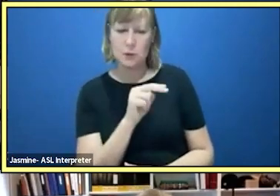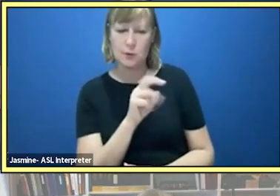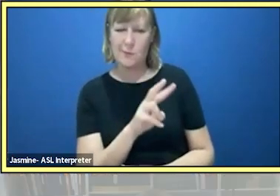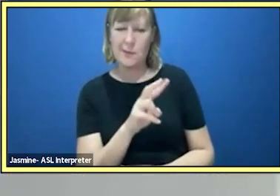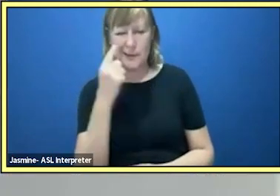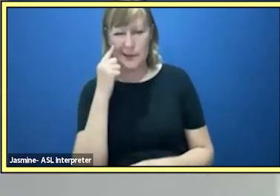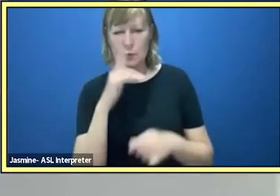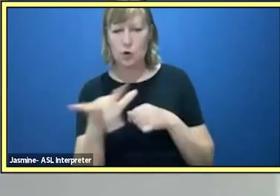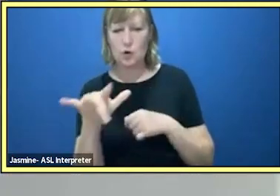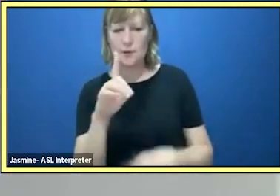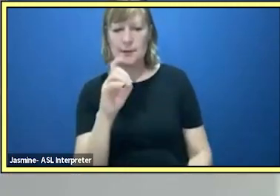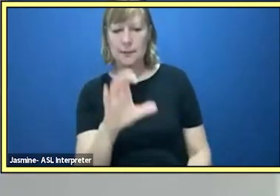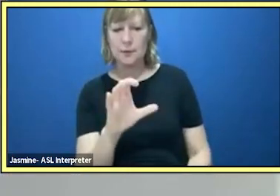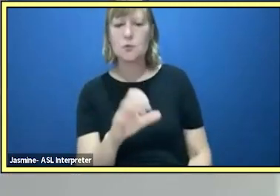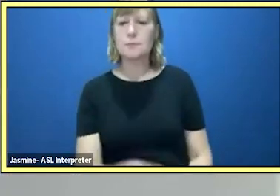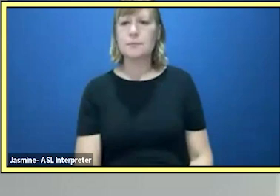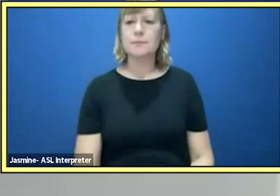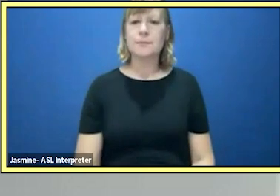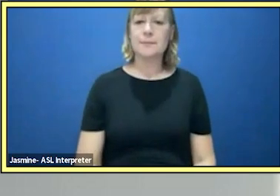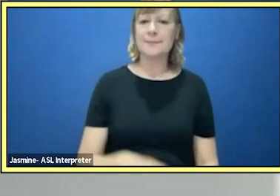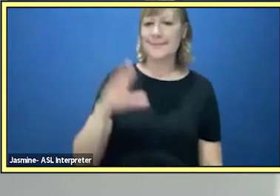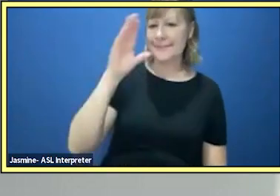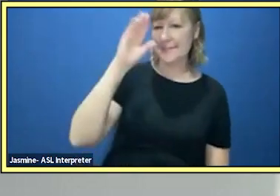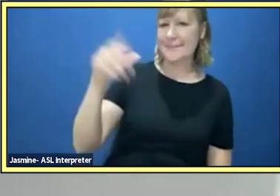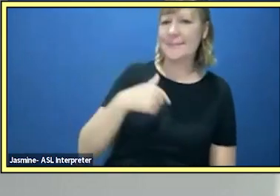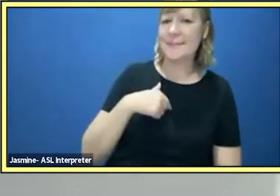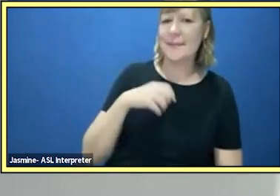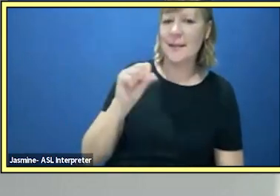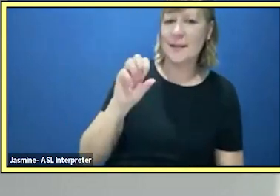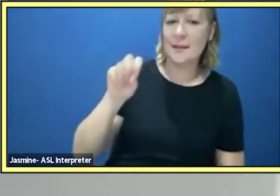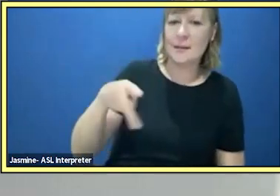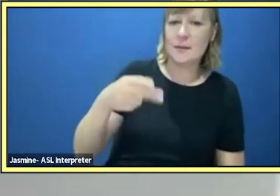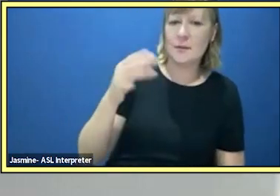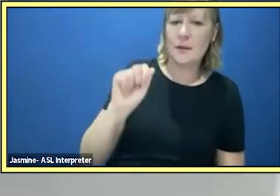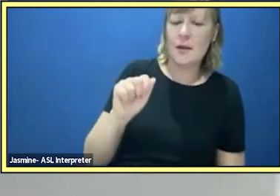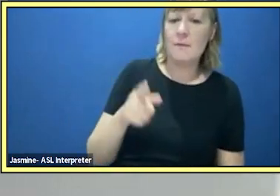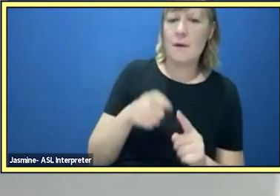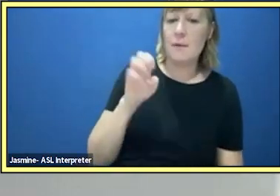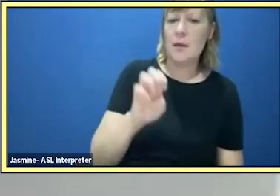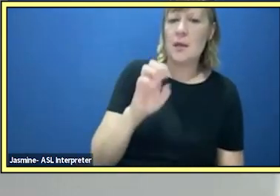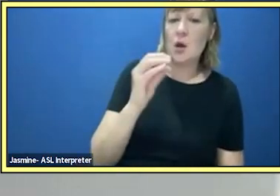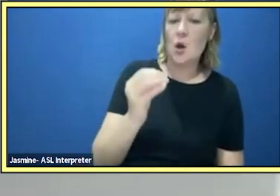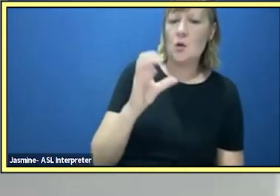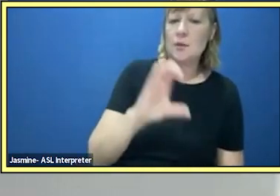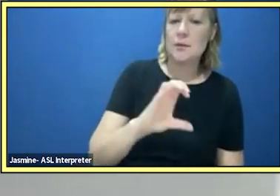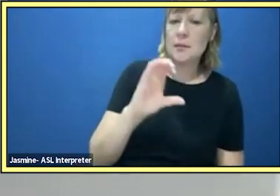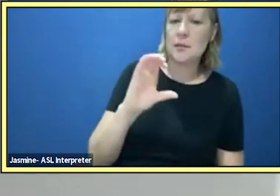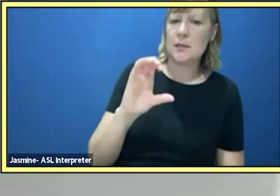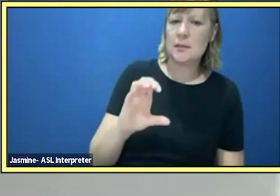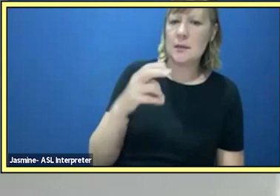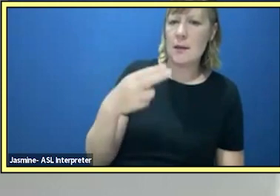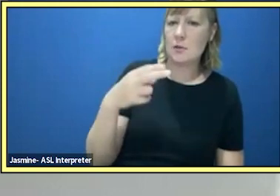Yeah, I'm going to jump in. Hi, everyone. I'm Sophia Sa from the EOHHS. I believe the finalized certification standards will